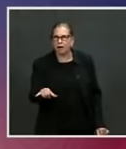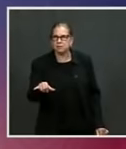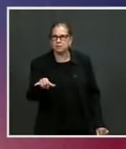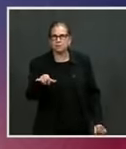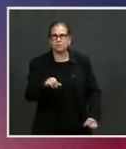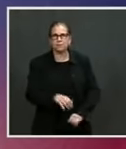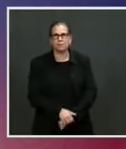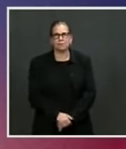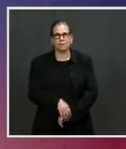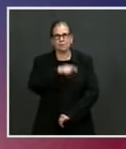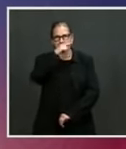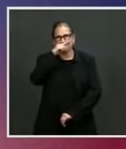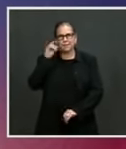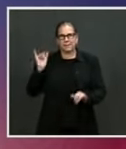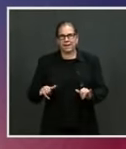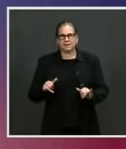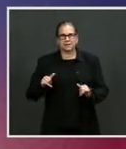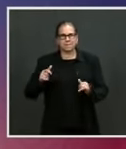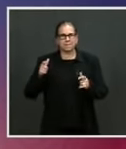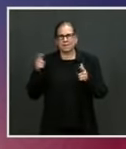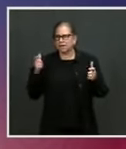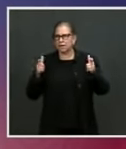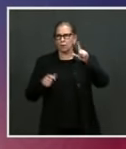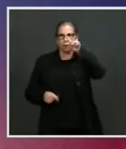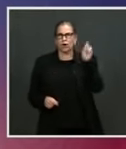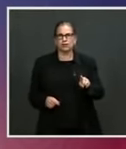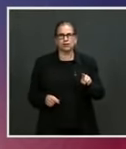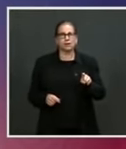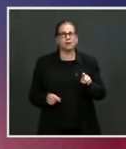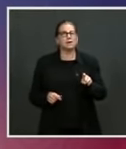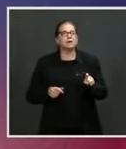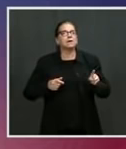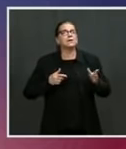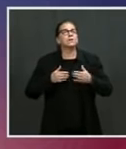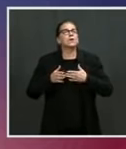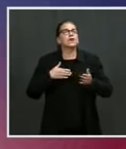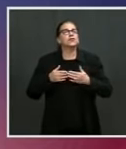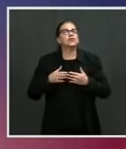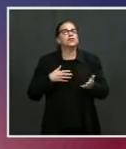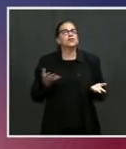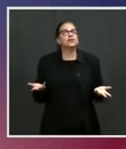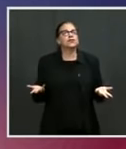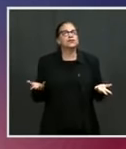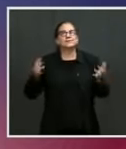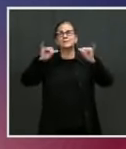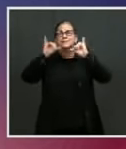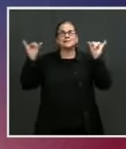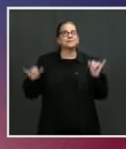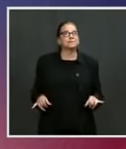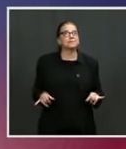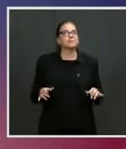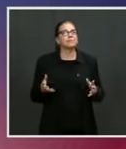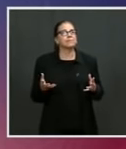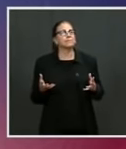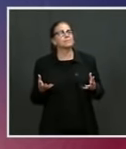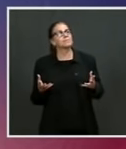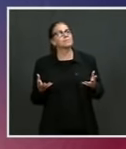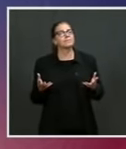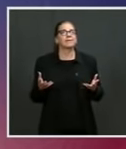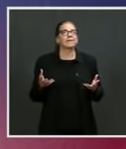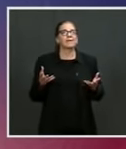it's the biggest question. Whether a system that prizes the individual, that bends towards